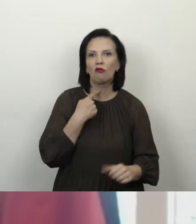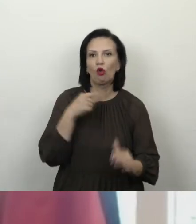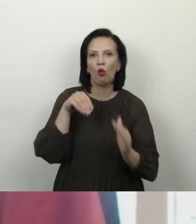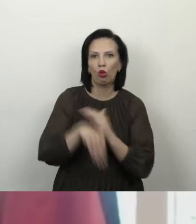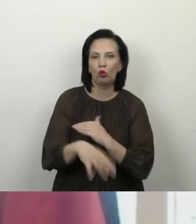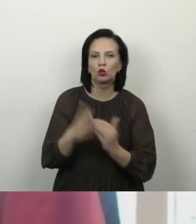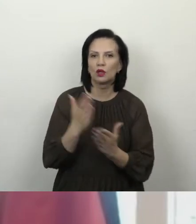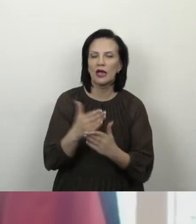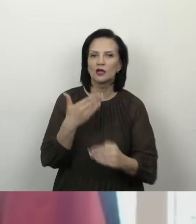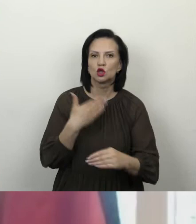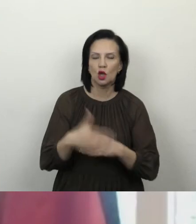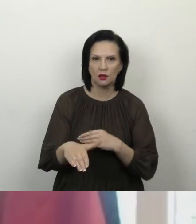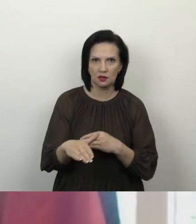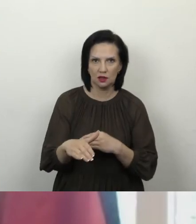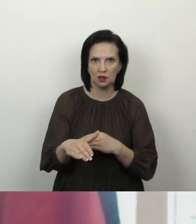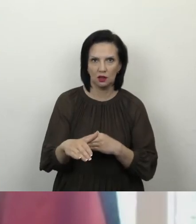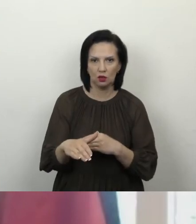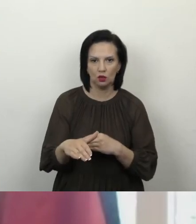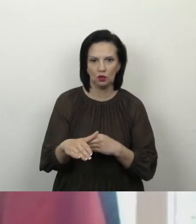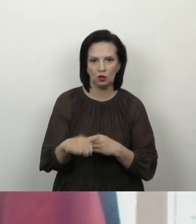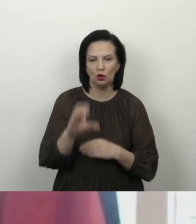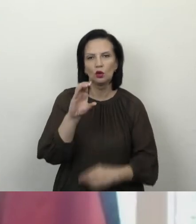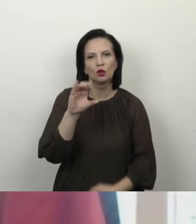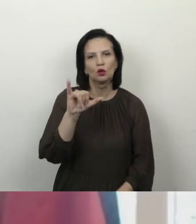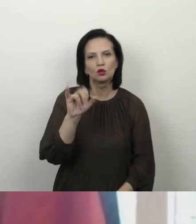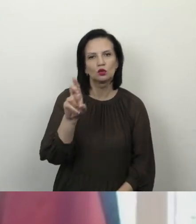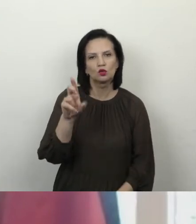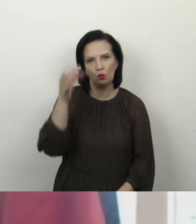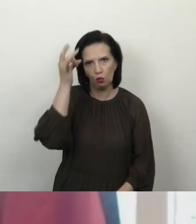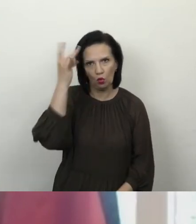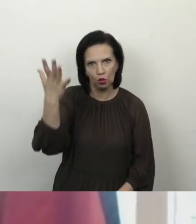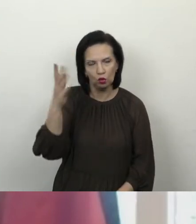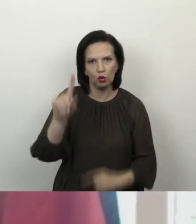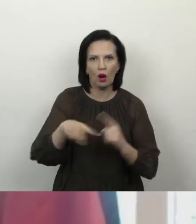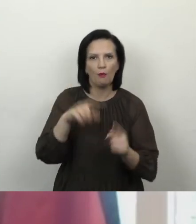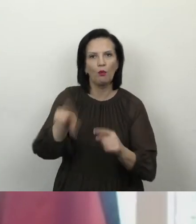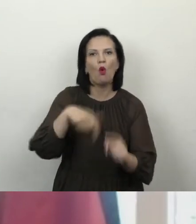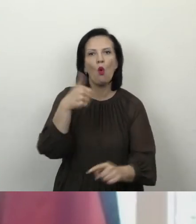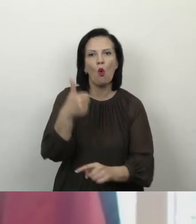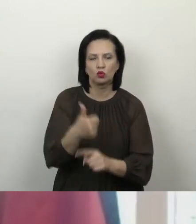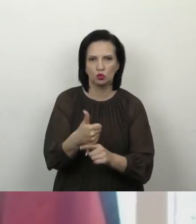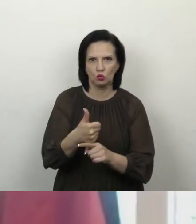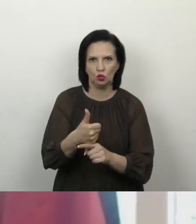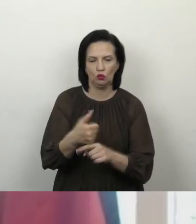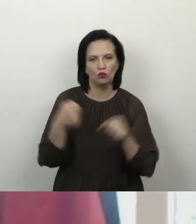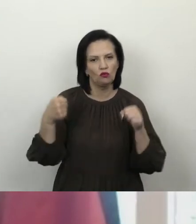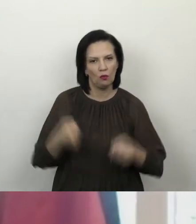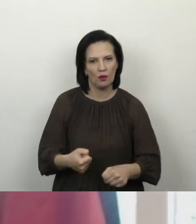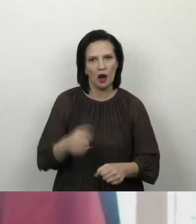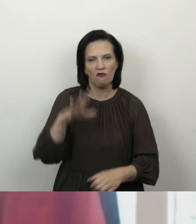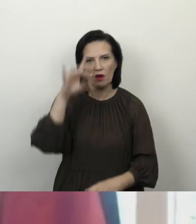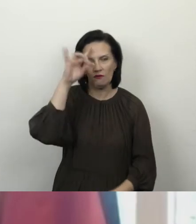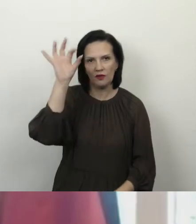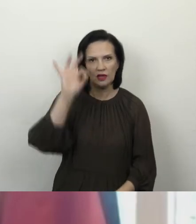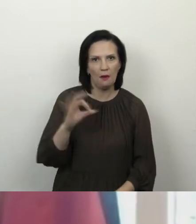subcharter of the basic law, the German Grundgesetz. Then together with party law